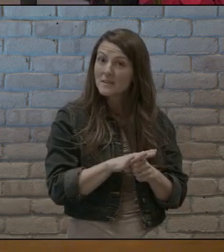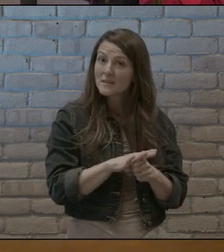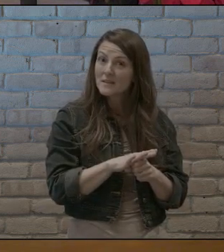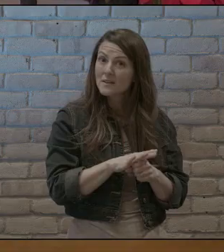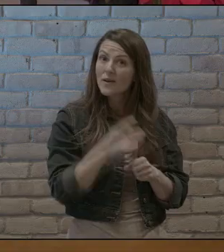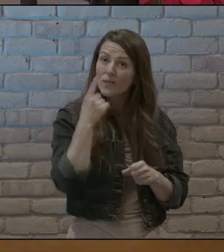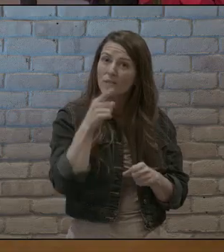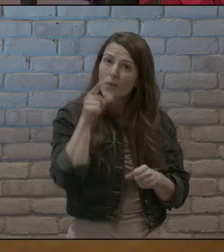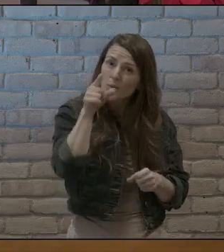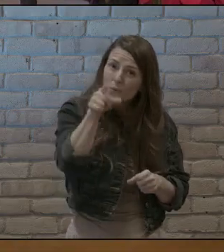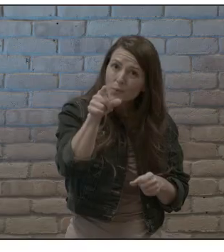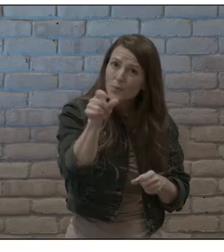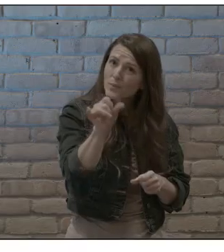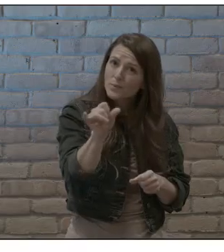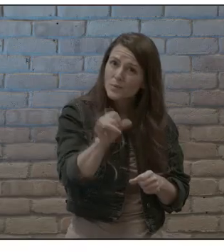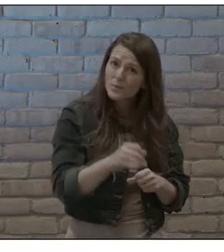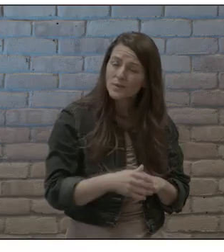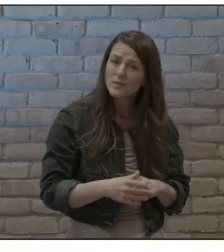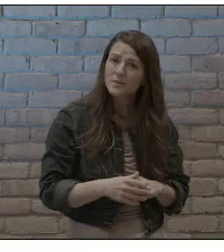This promise is for you.